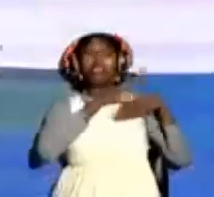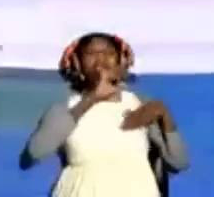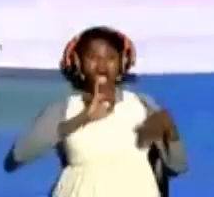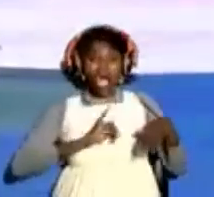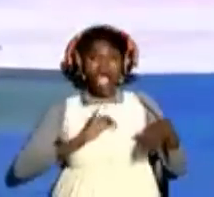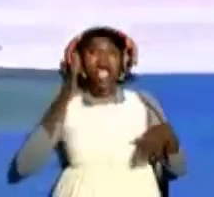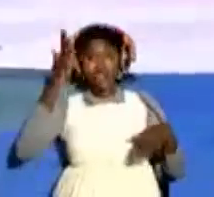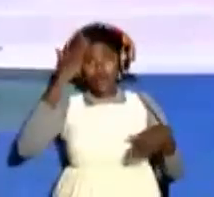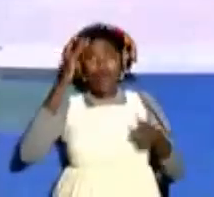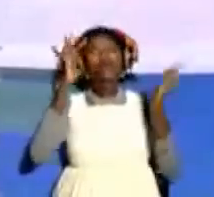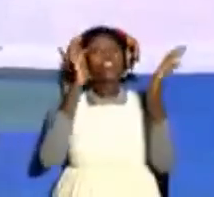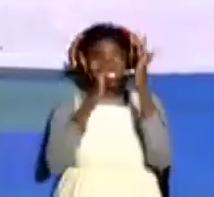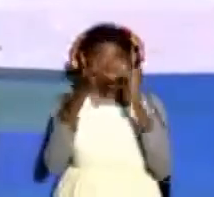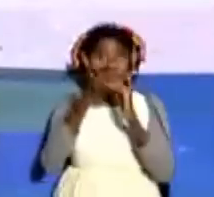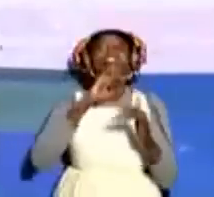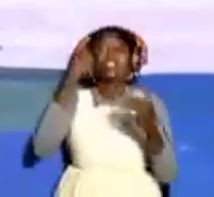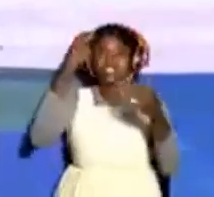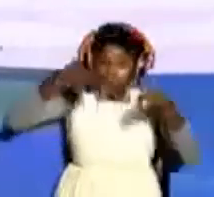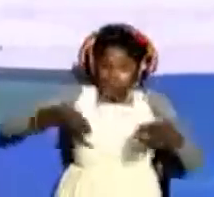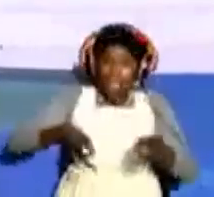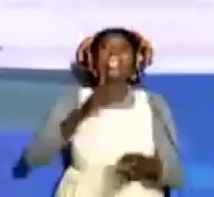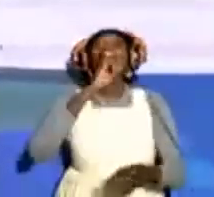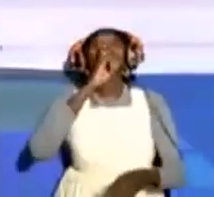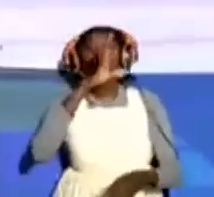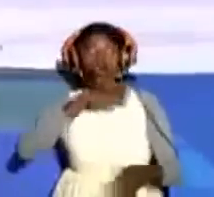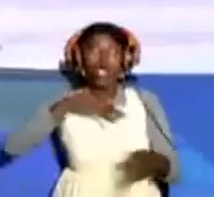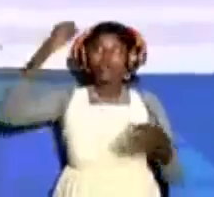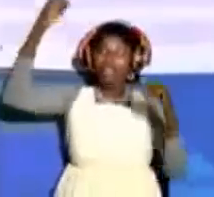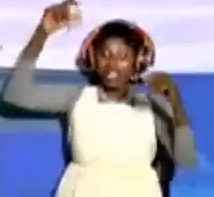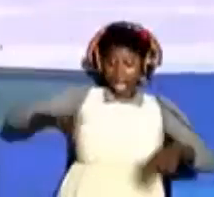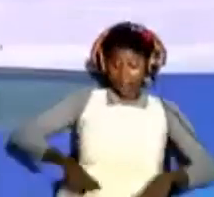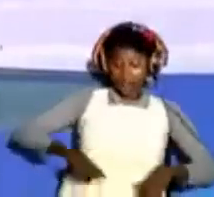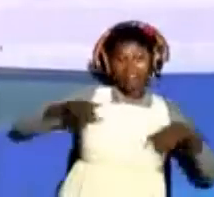I have known that Jesus is the way, the truth, the life